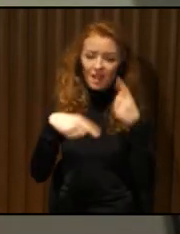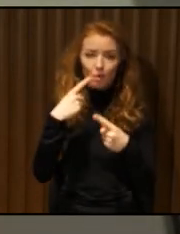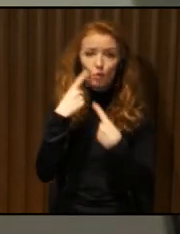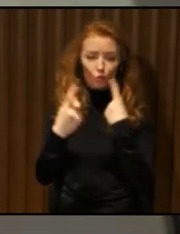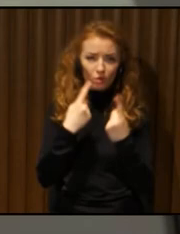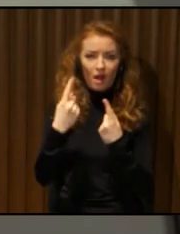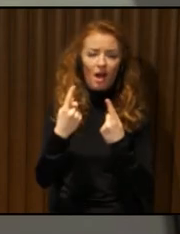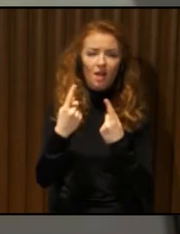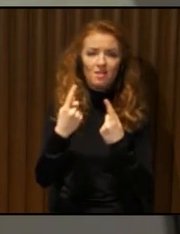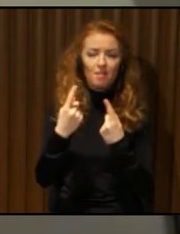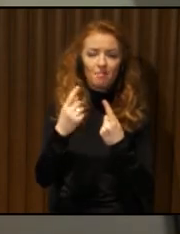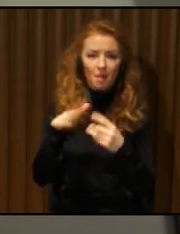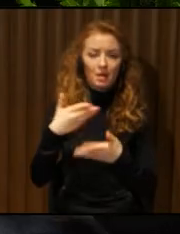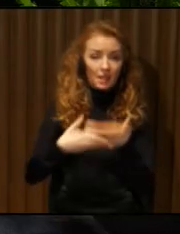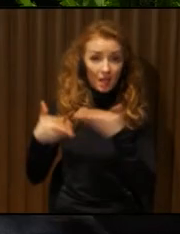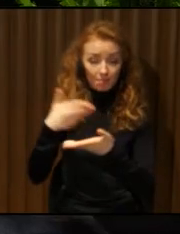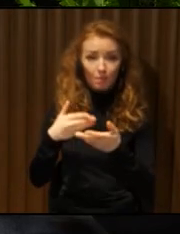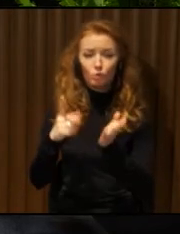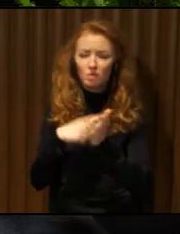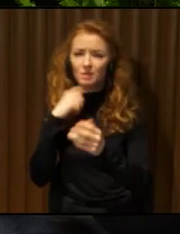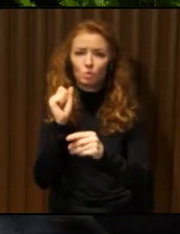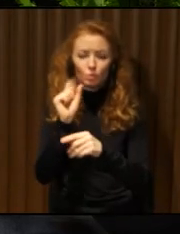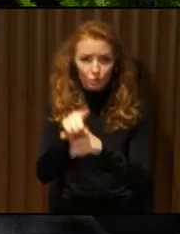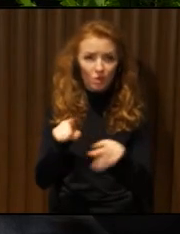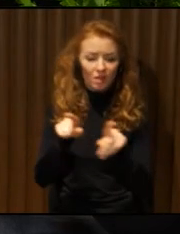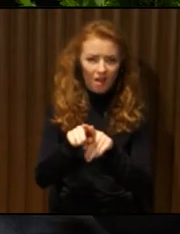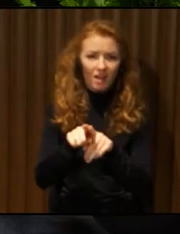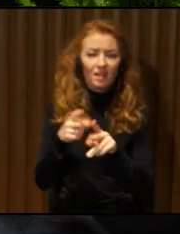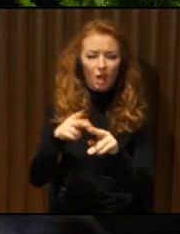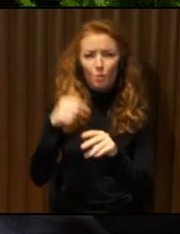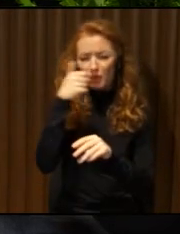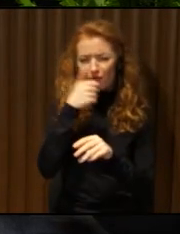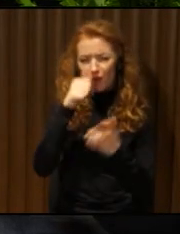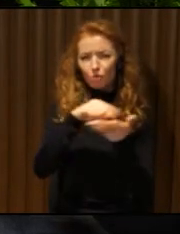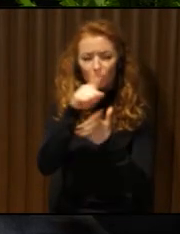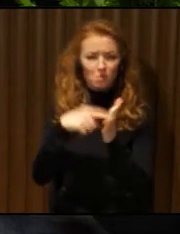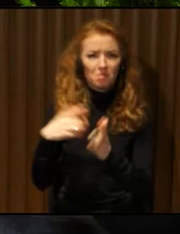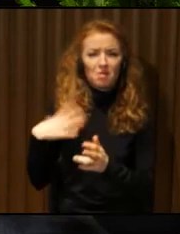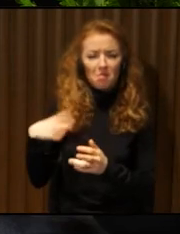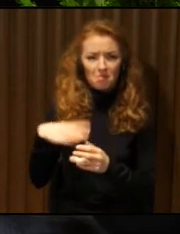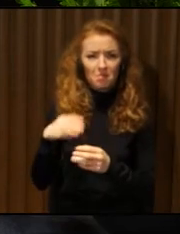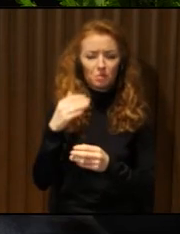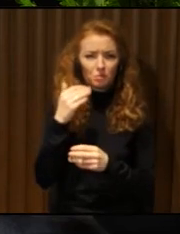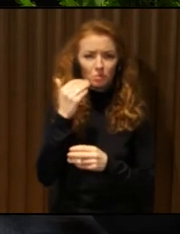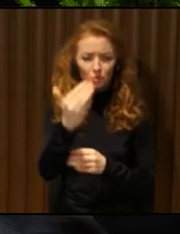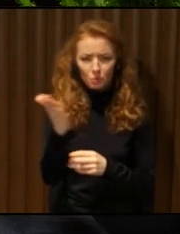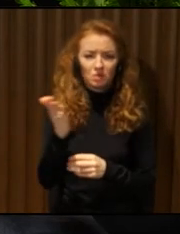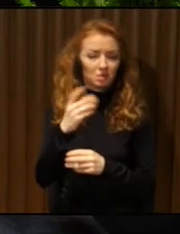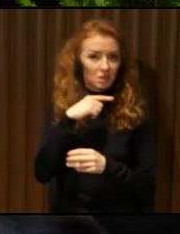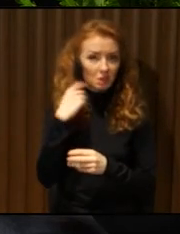course. Can I ask you a private question? If you have a private story in your family, why you wanted to talk about